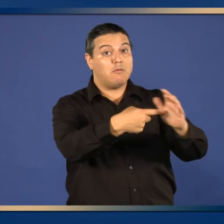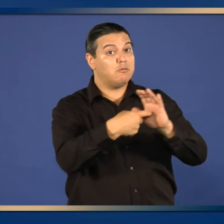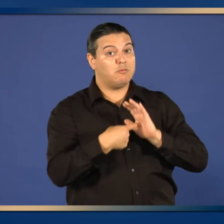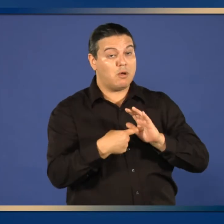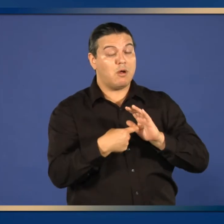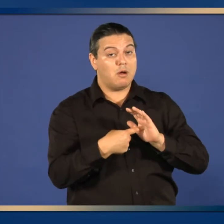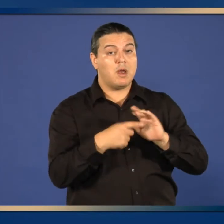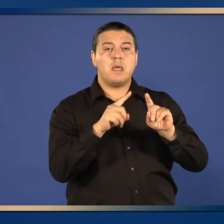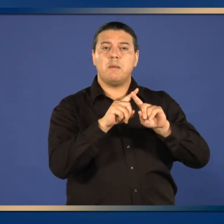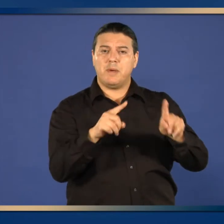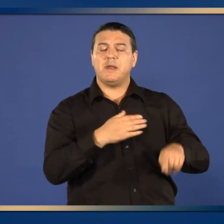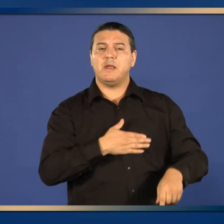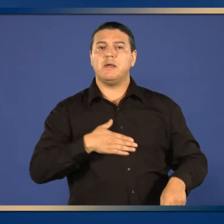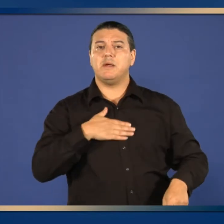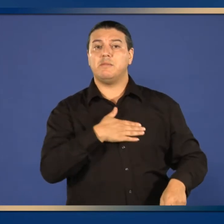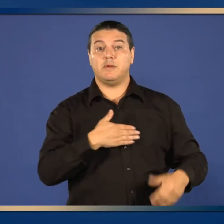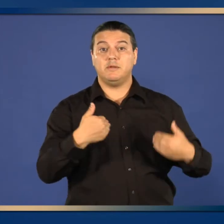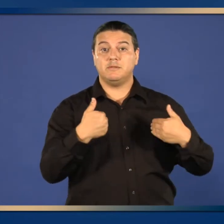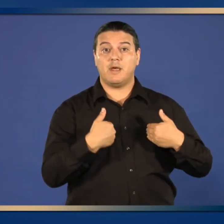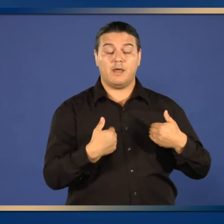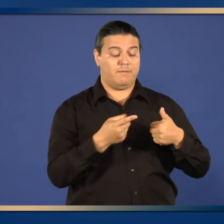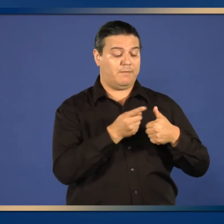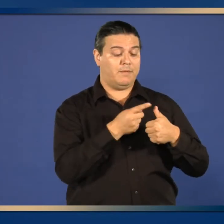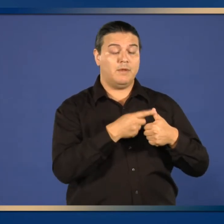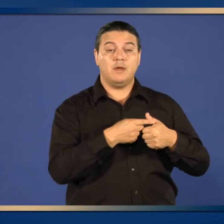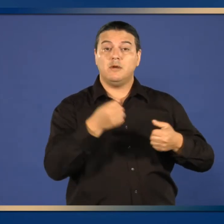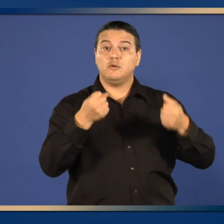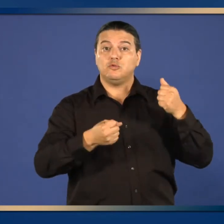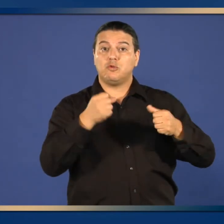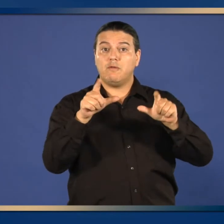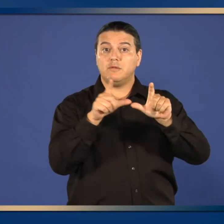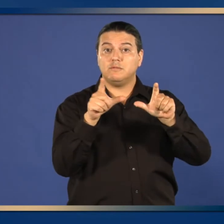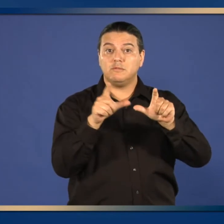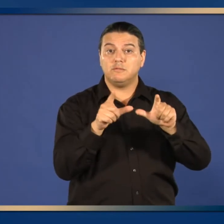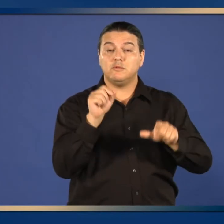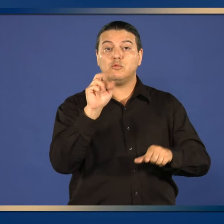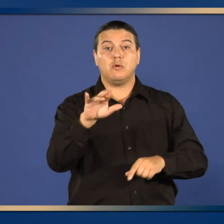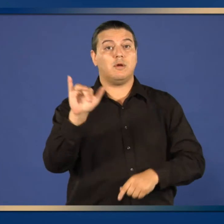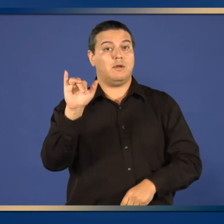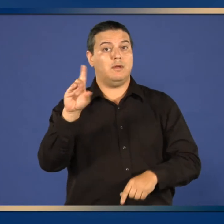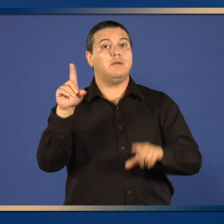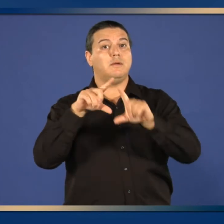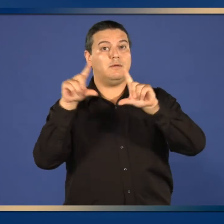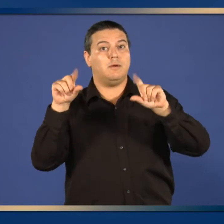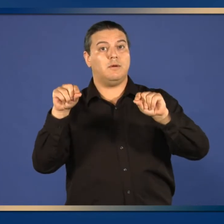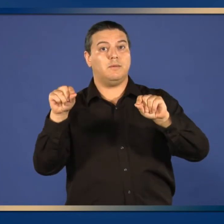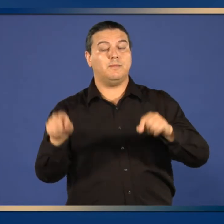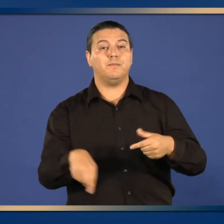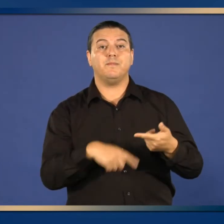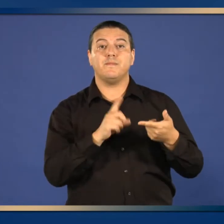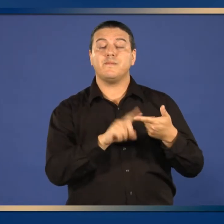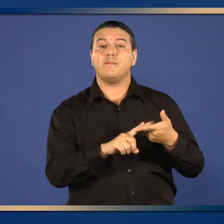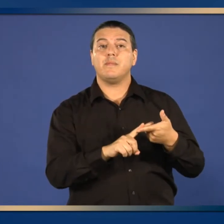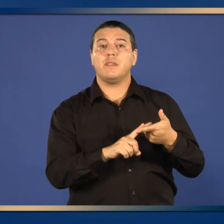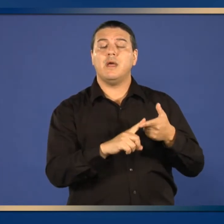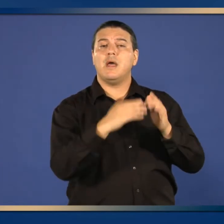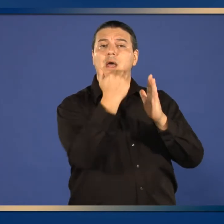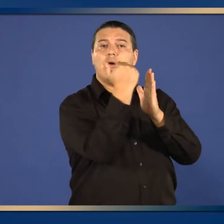Although not required, please have available driver's license or ID,